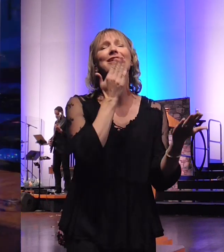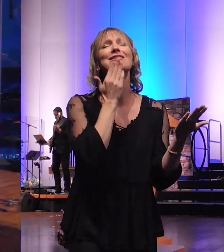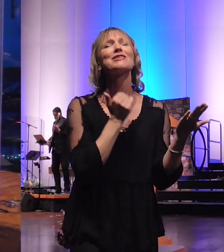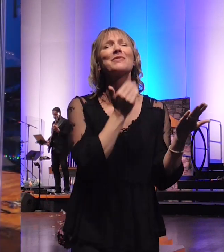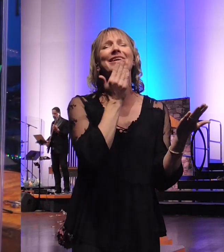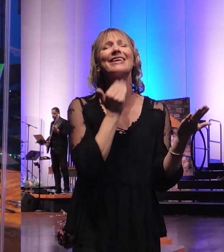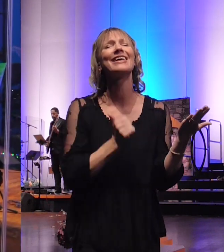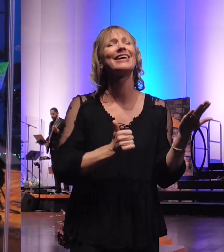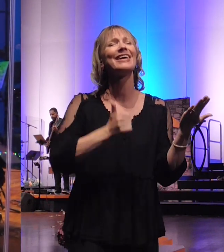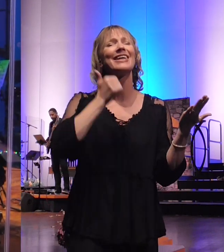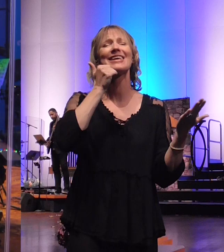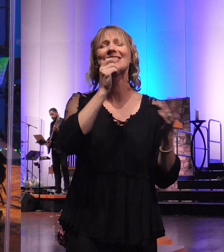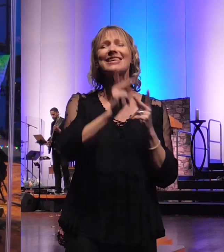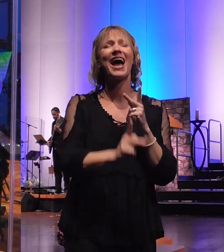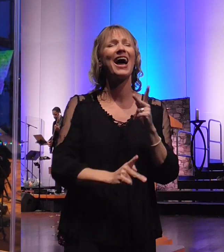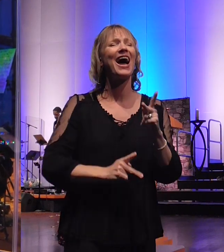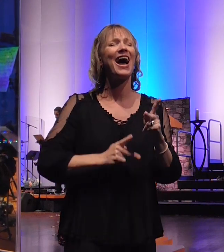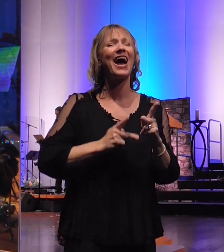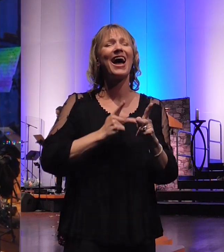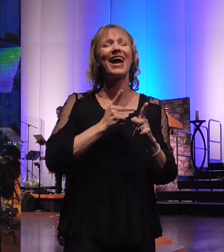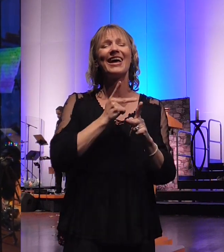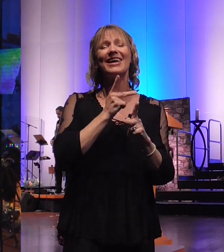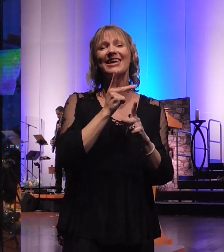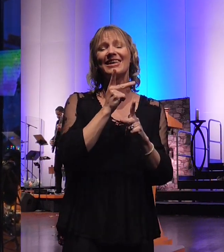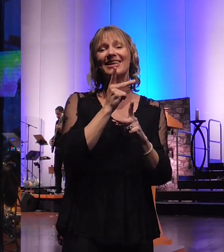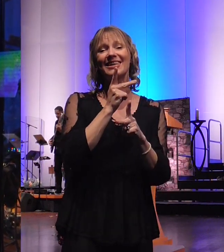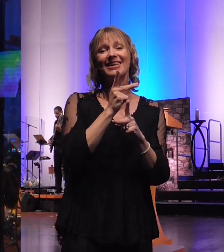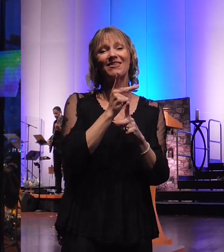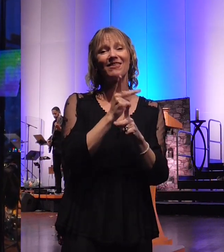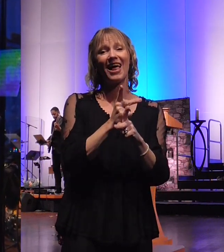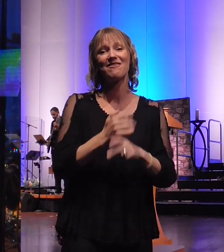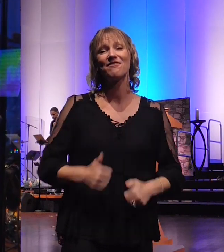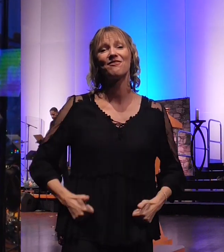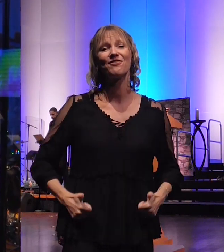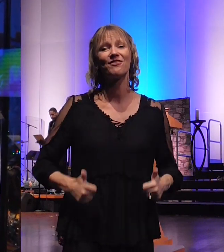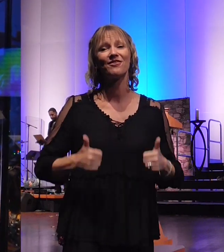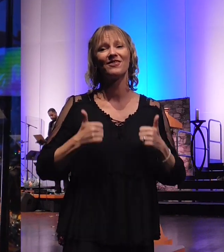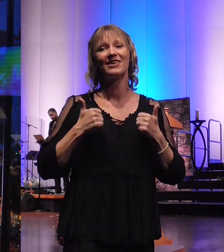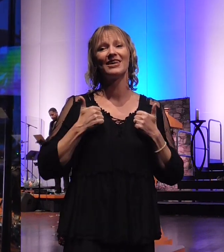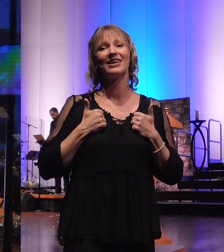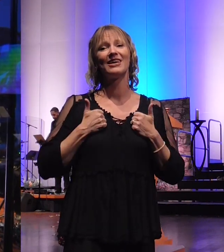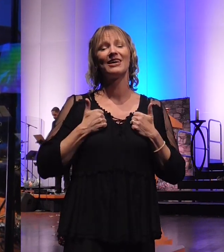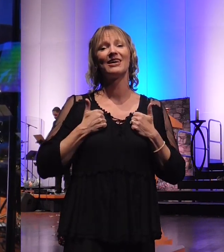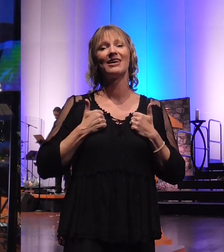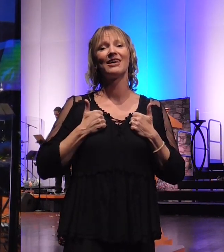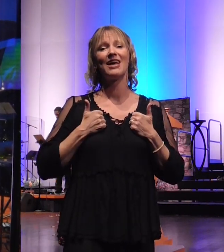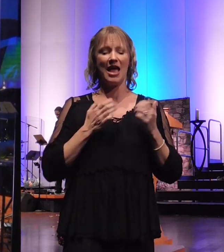to the sweetest kind of life.